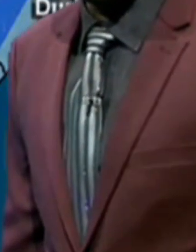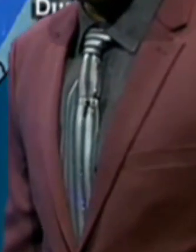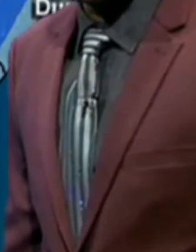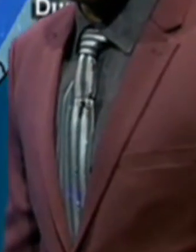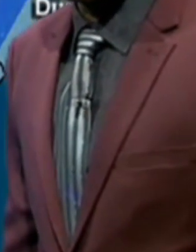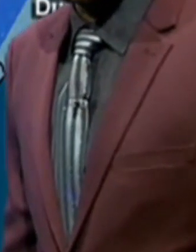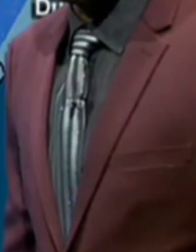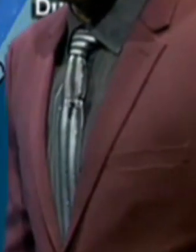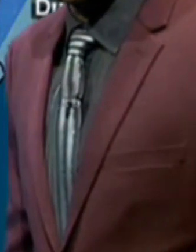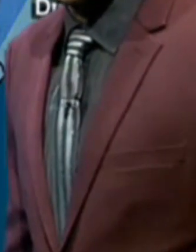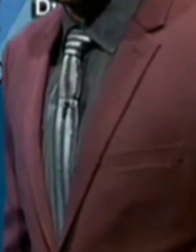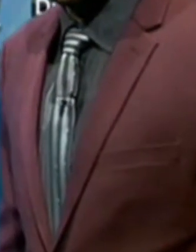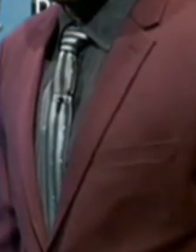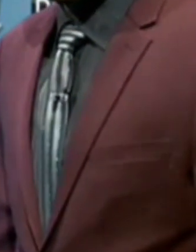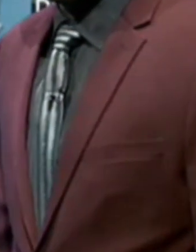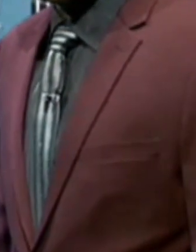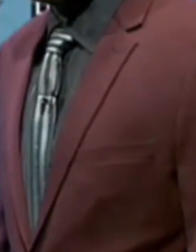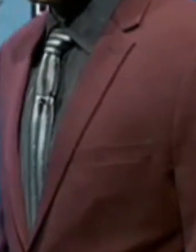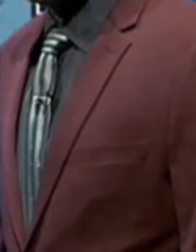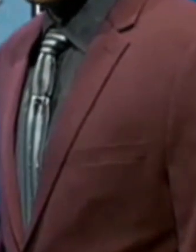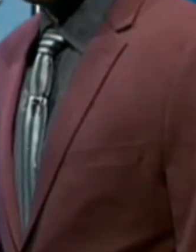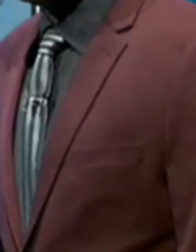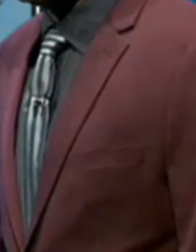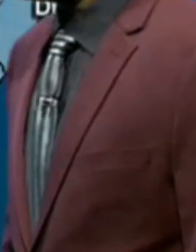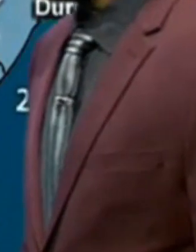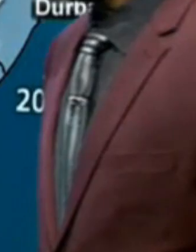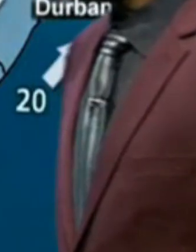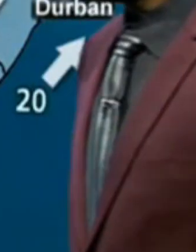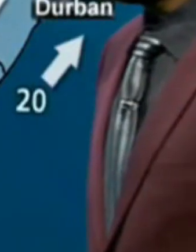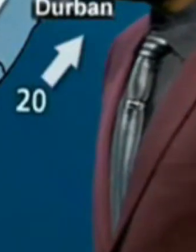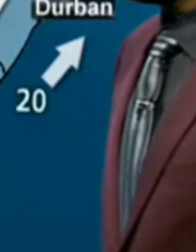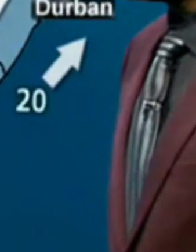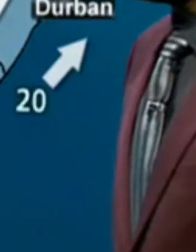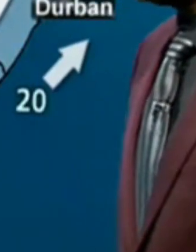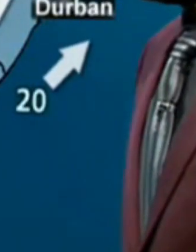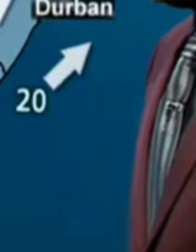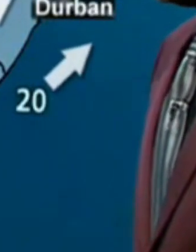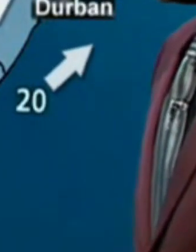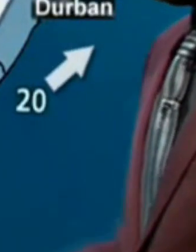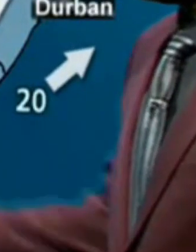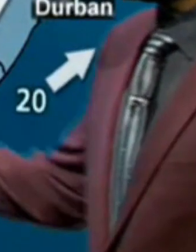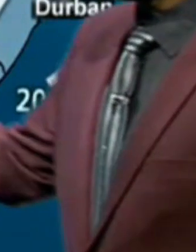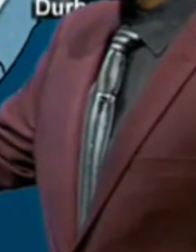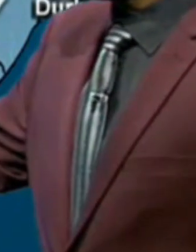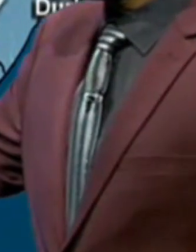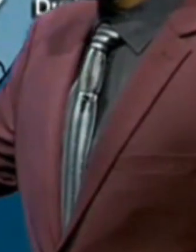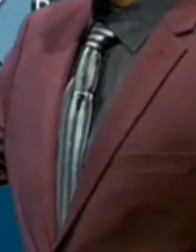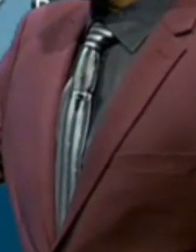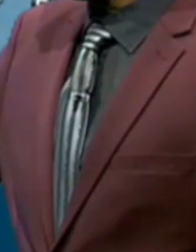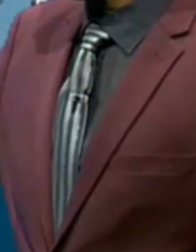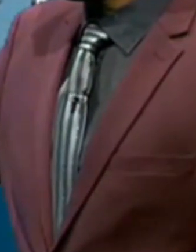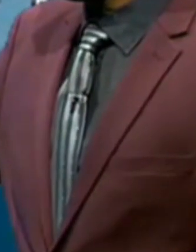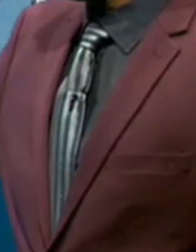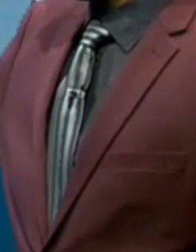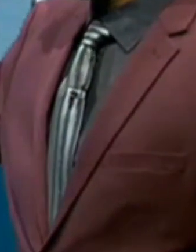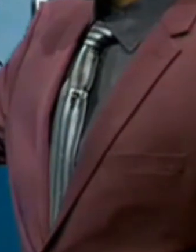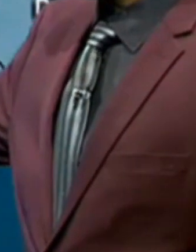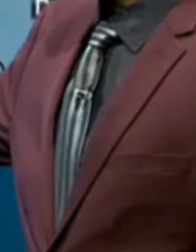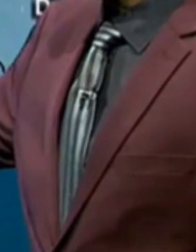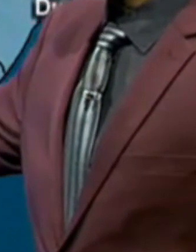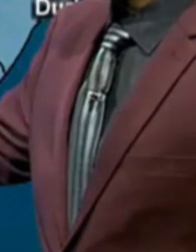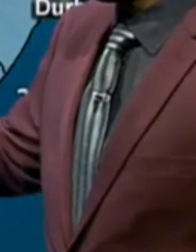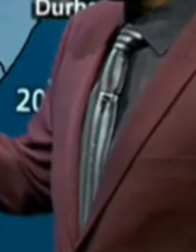le wena le go ka dikarolong tša ka KwaZulu Natal gabotse na fela ka mokibelo re bona gabotse na fela seemo sa phišo se ba gona ka dikarolong tše dintšhi le ka Kapa Leboa wena